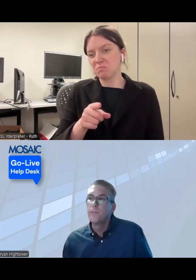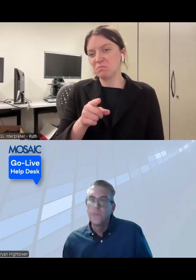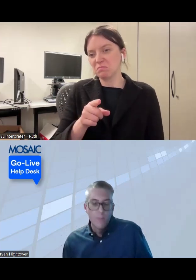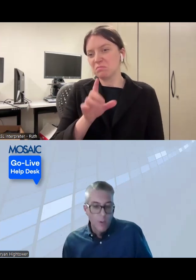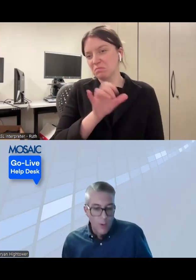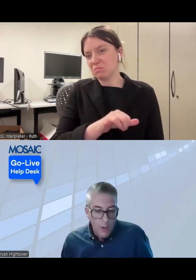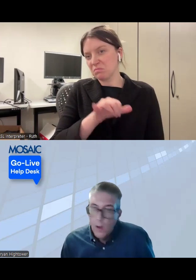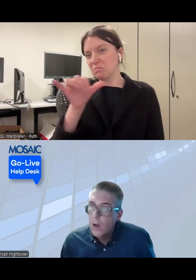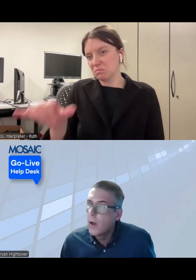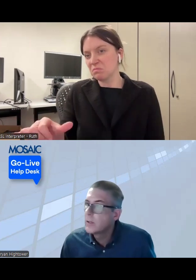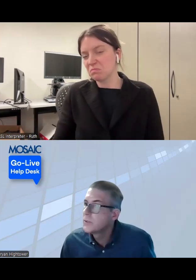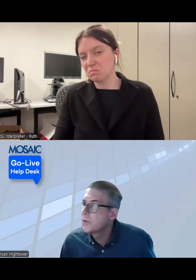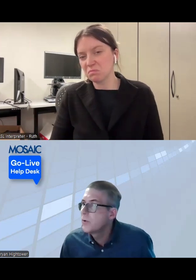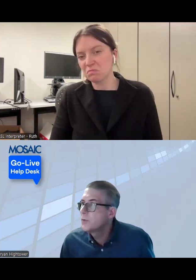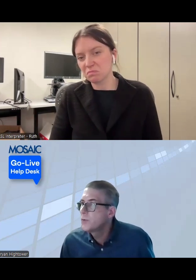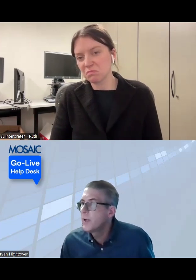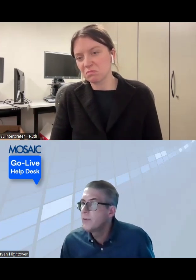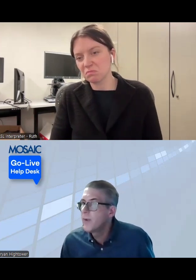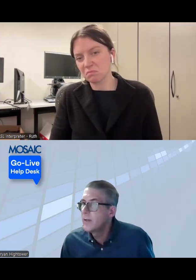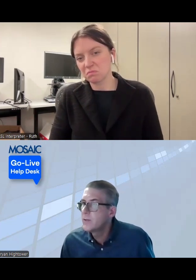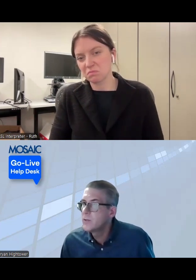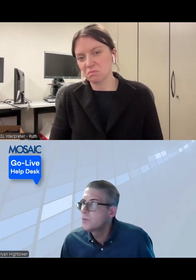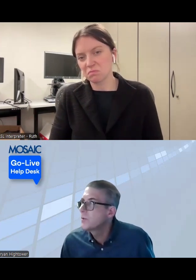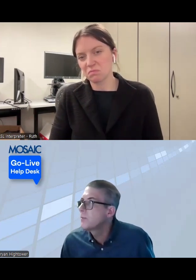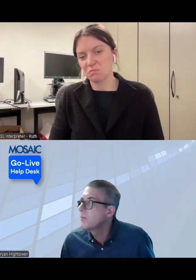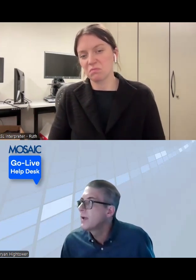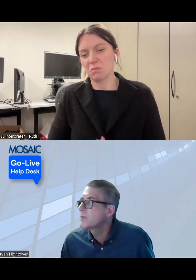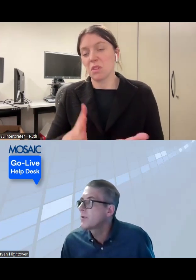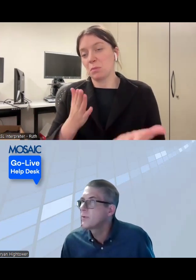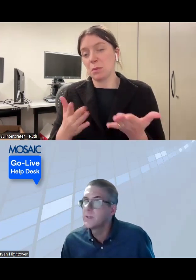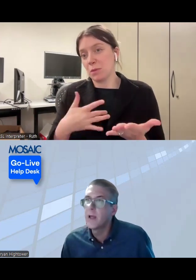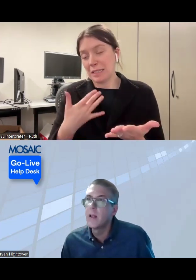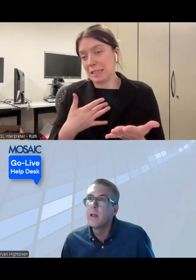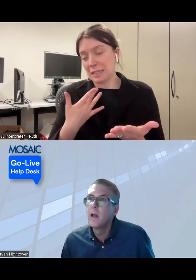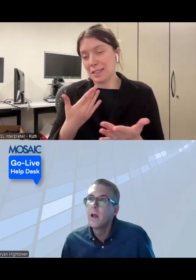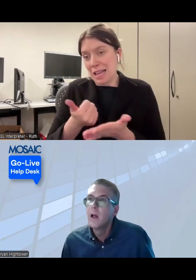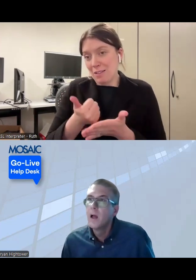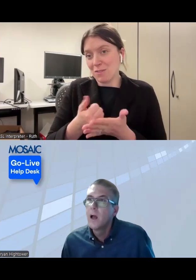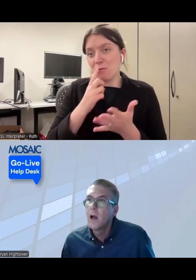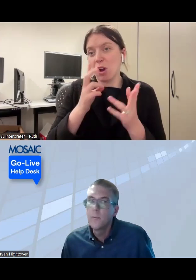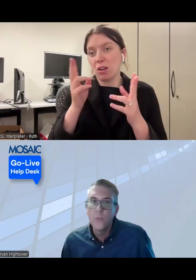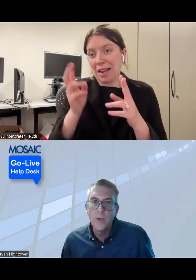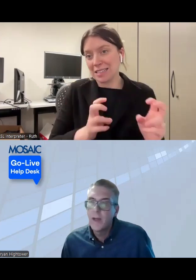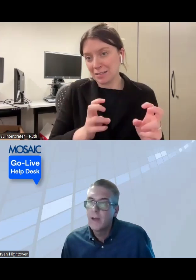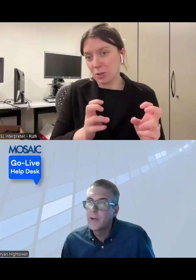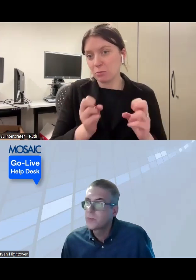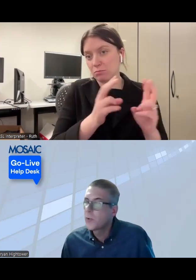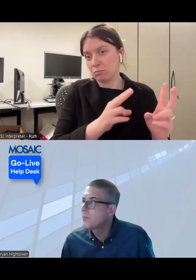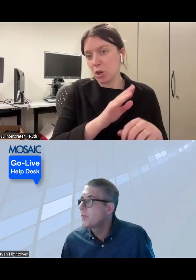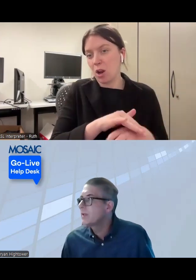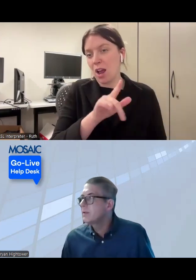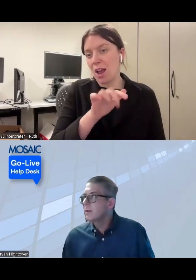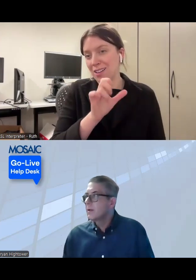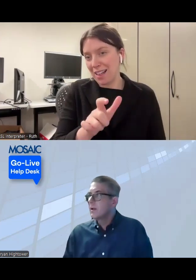171,320.48. So you also might find this is useful to export to Excel. We don't have an